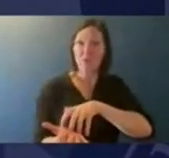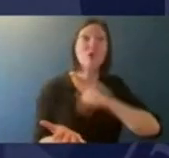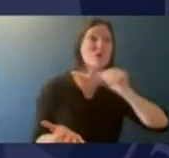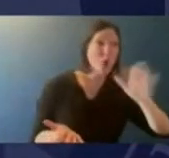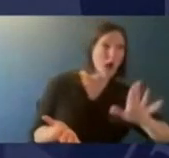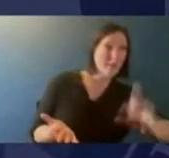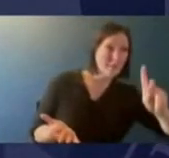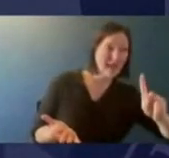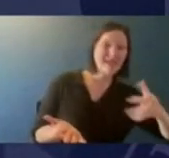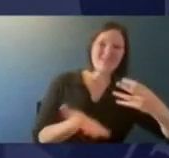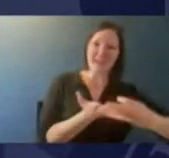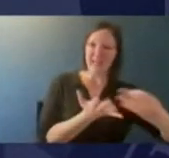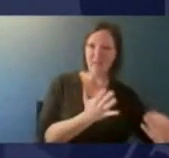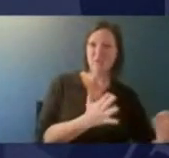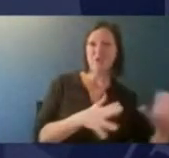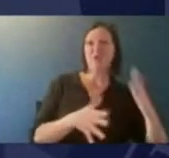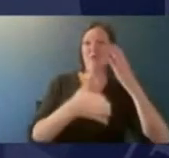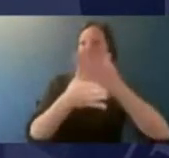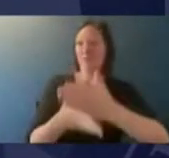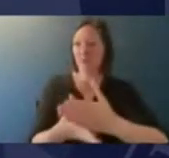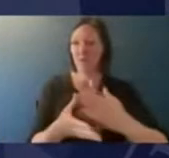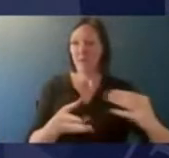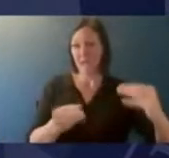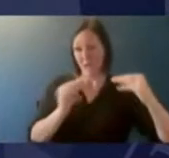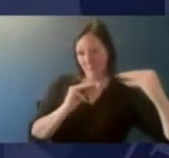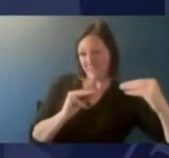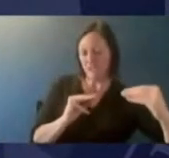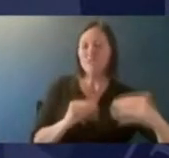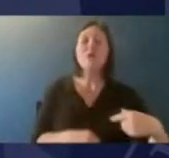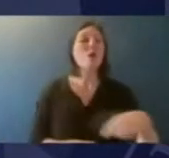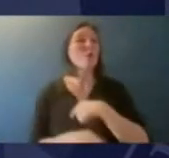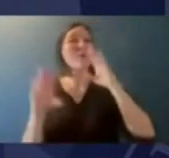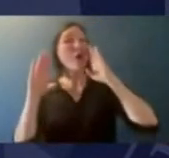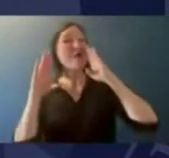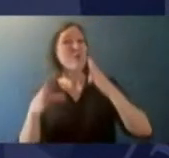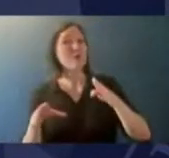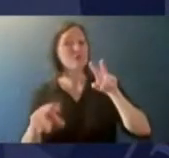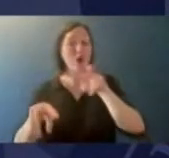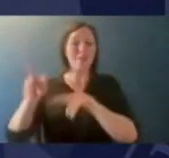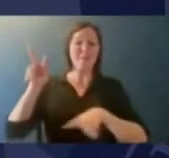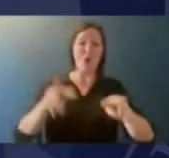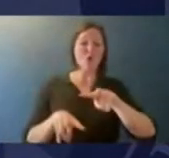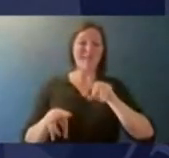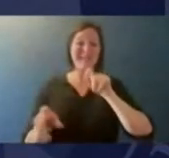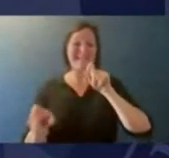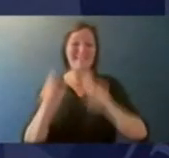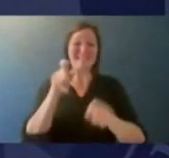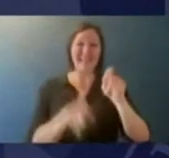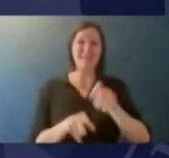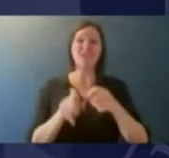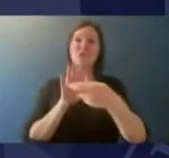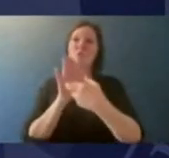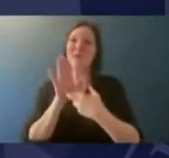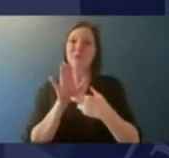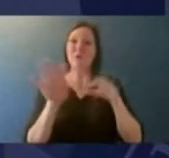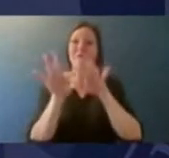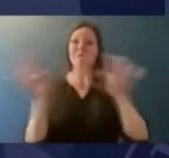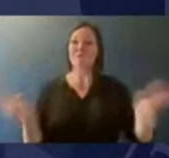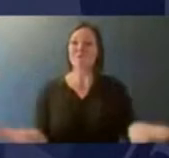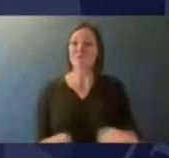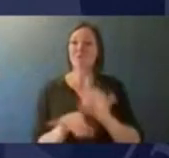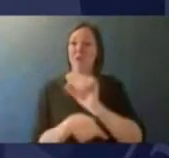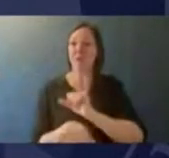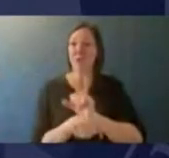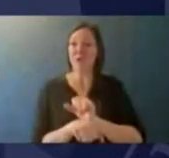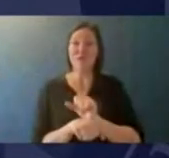financial intermediation. We're also focused on monitoring and adapting our regulatory frameworks to